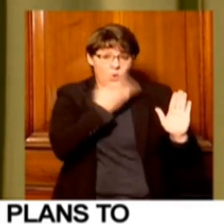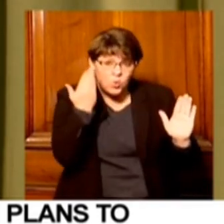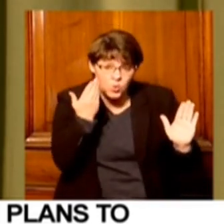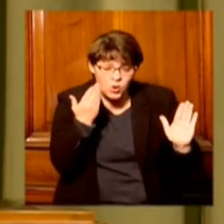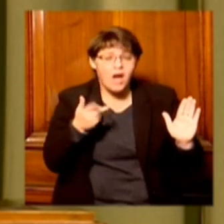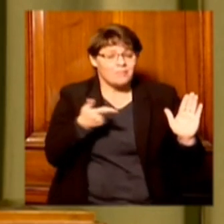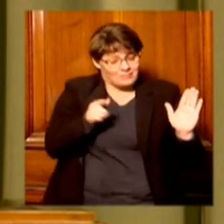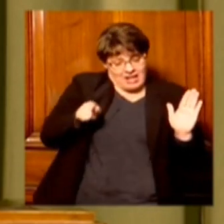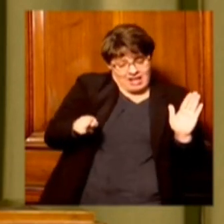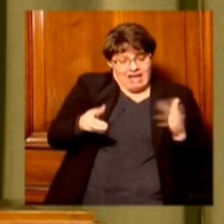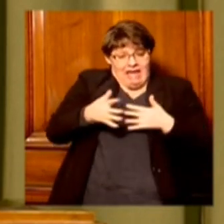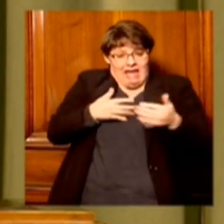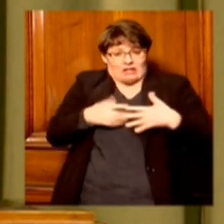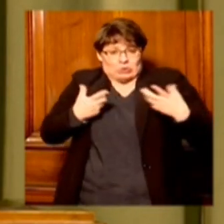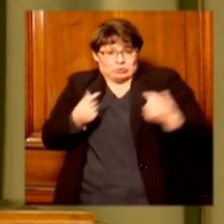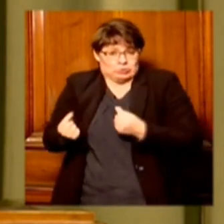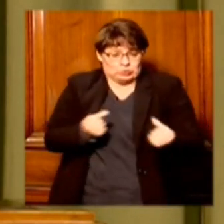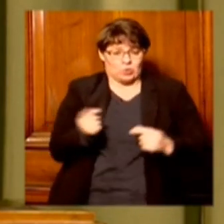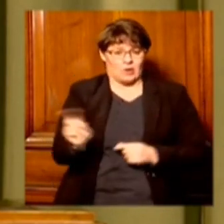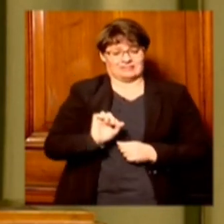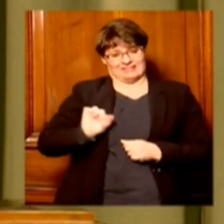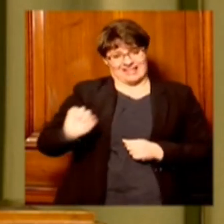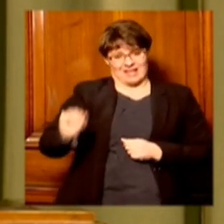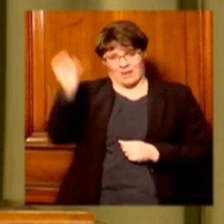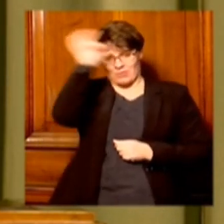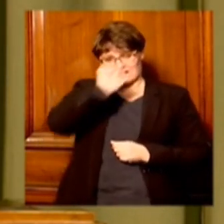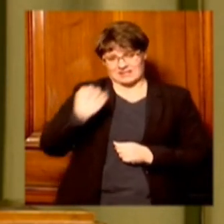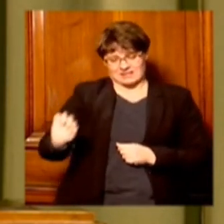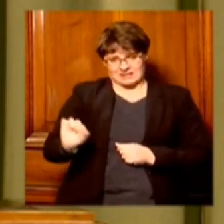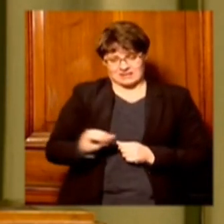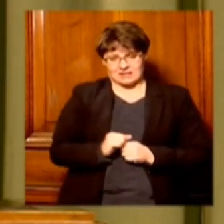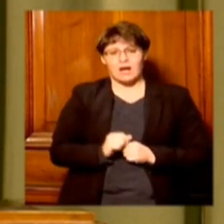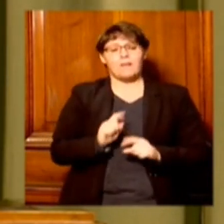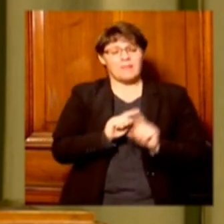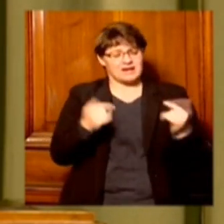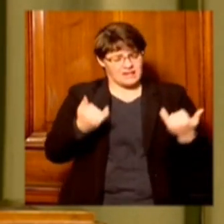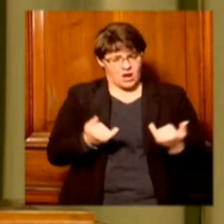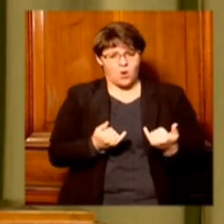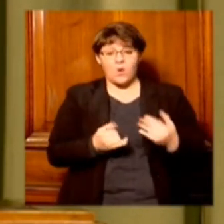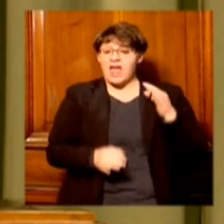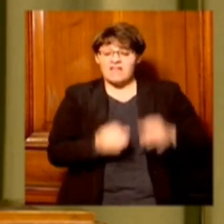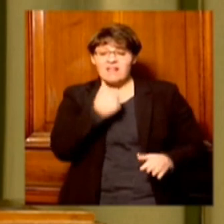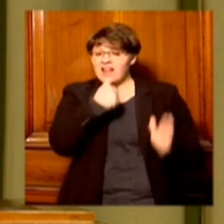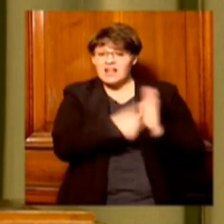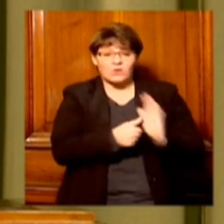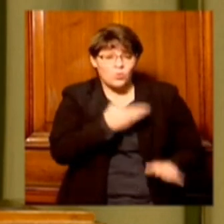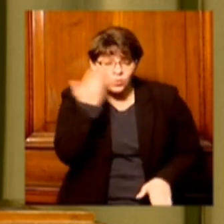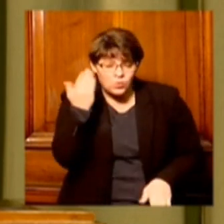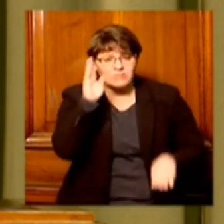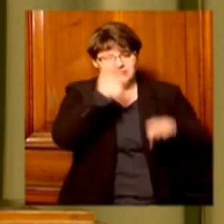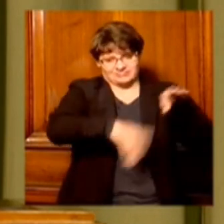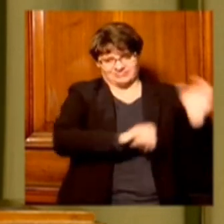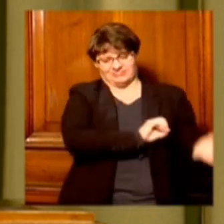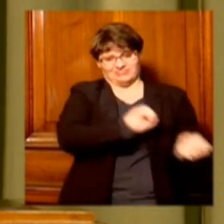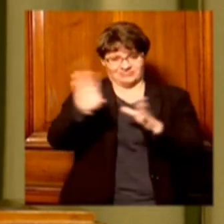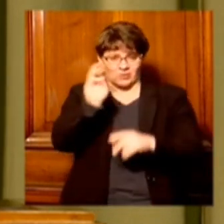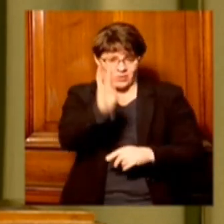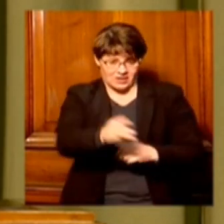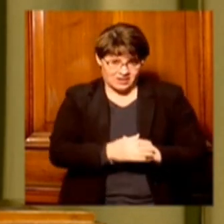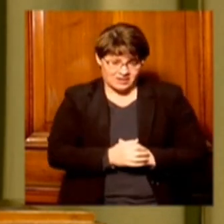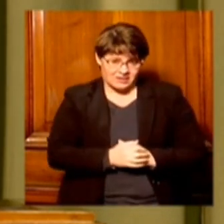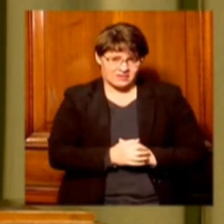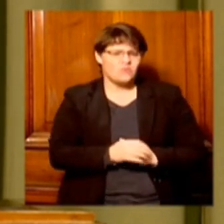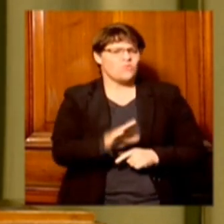have. But now the new regulations make it clear that that is an offense, and if that is the case, we all know what happens to people who